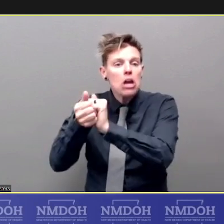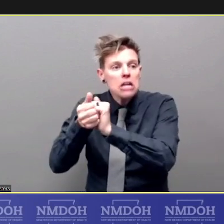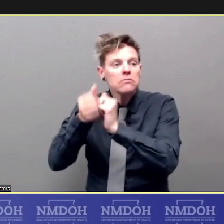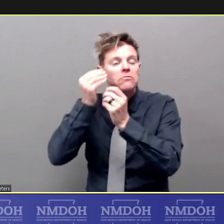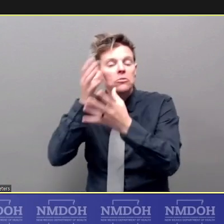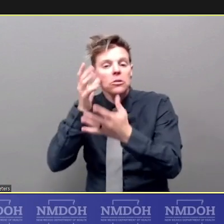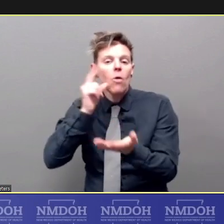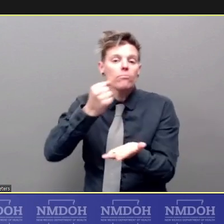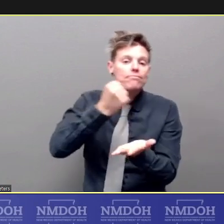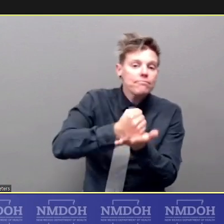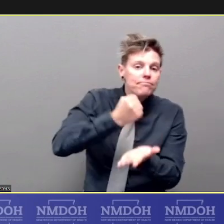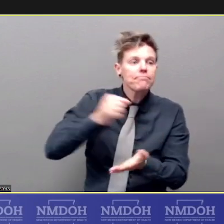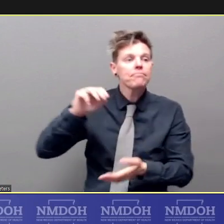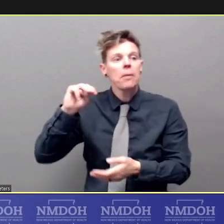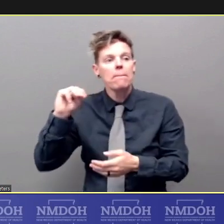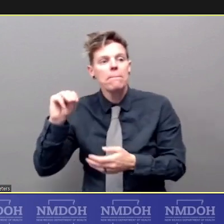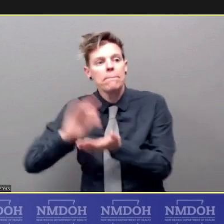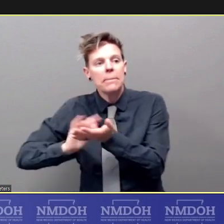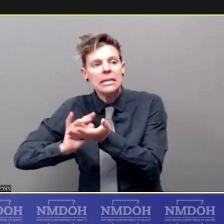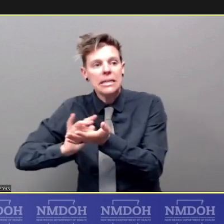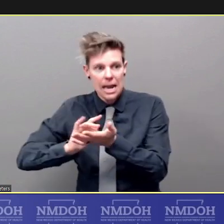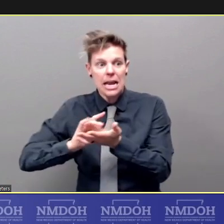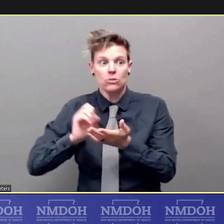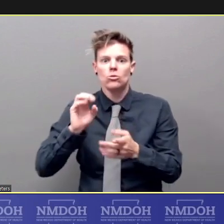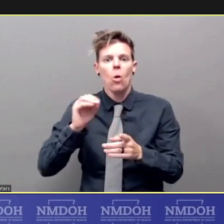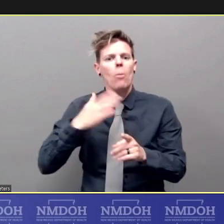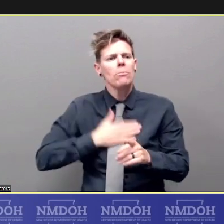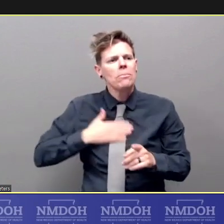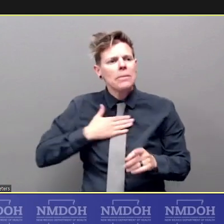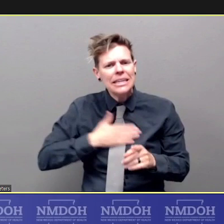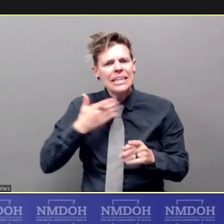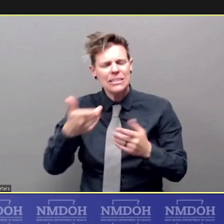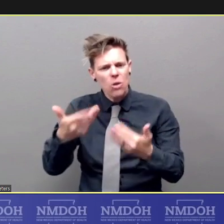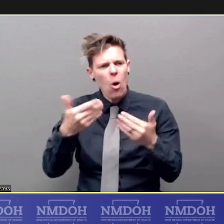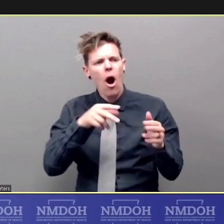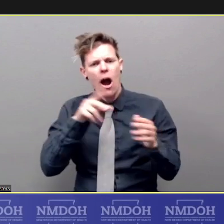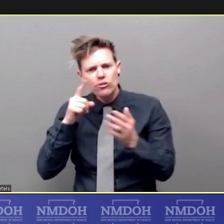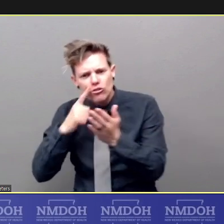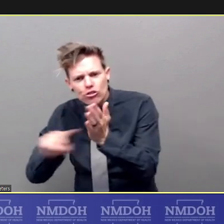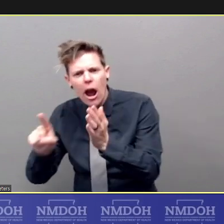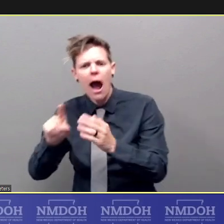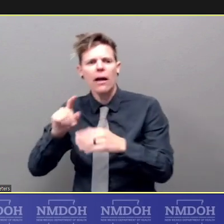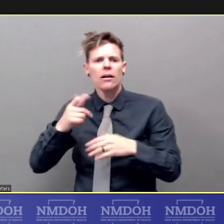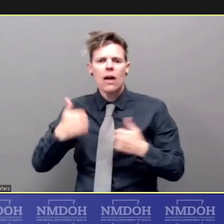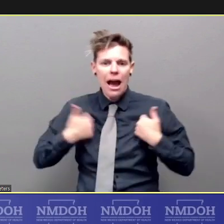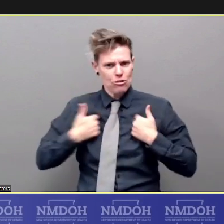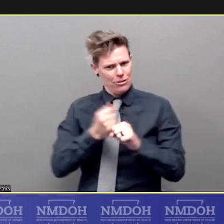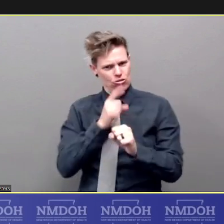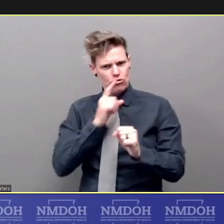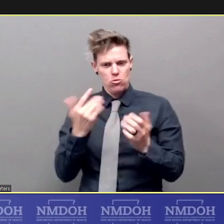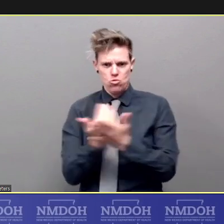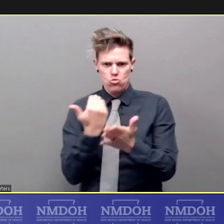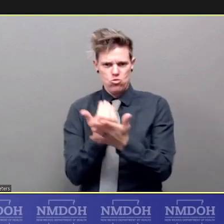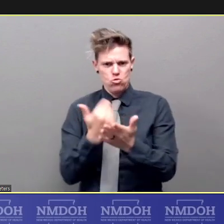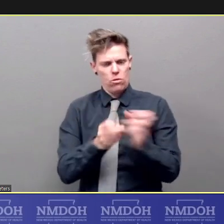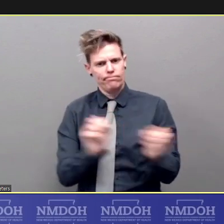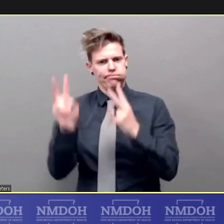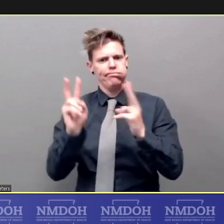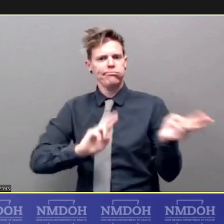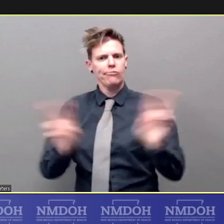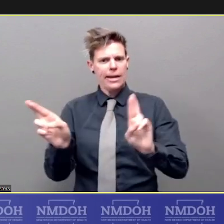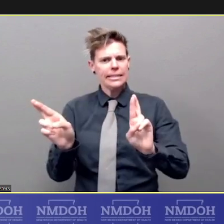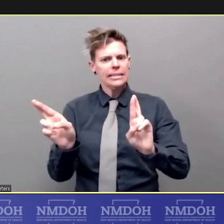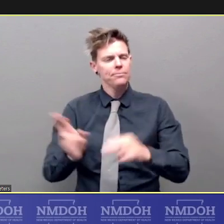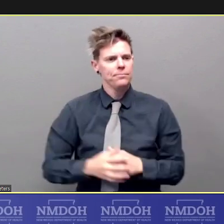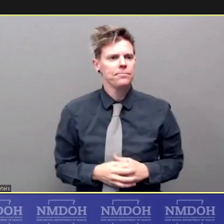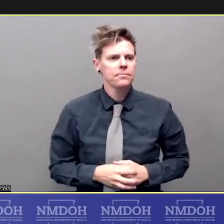year, please go online, get your address updated, because that is the way you'll know when it's time